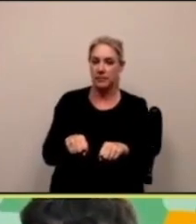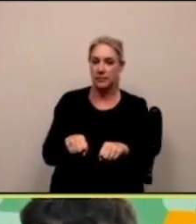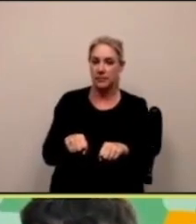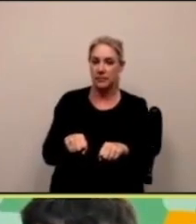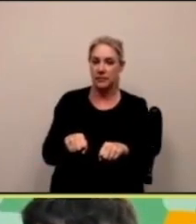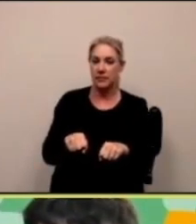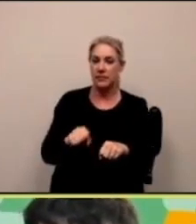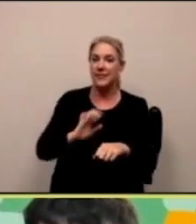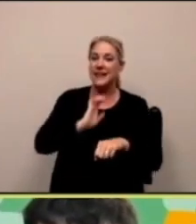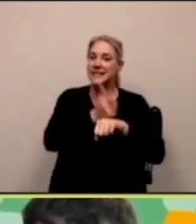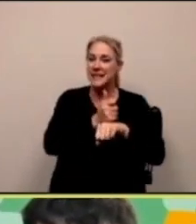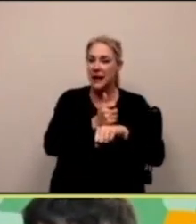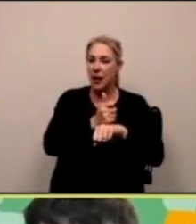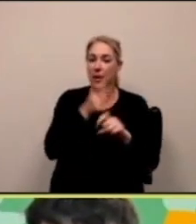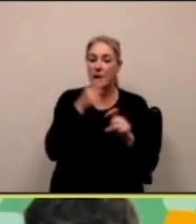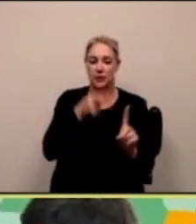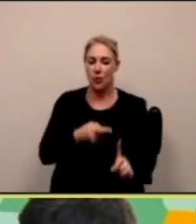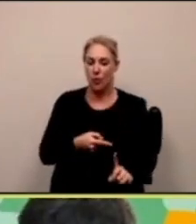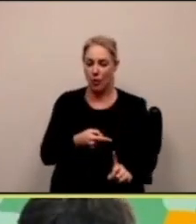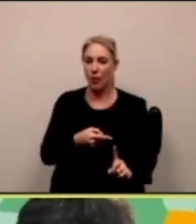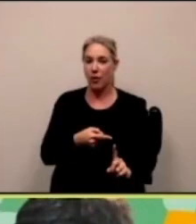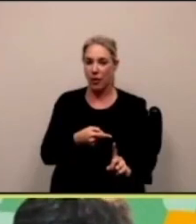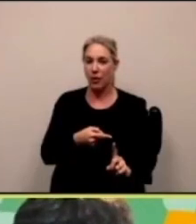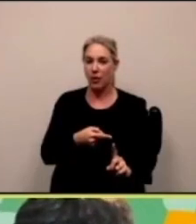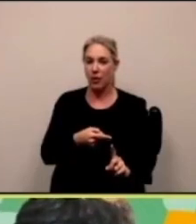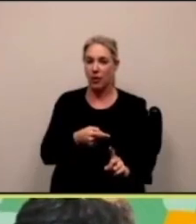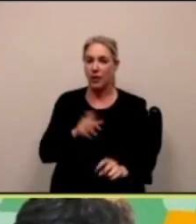in a new way. So that number is using